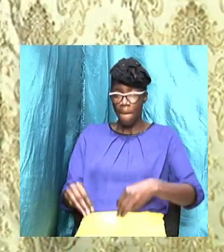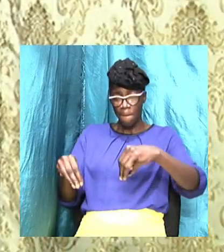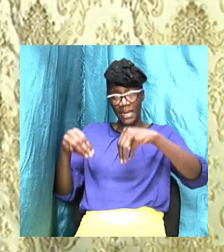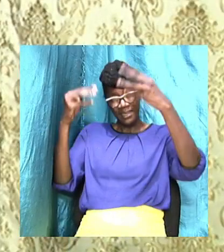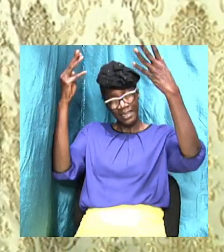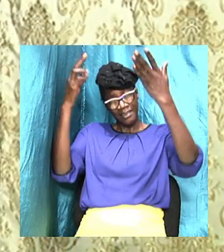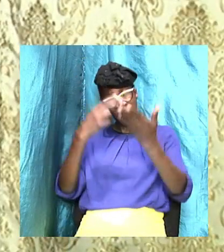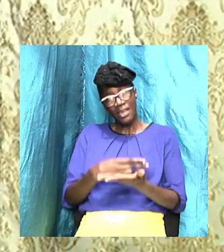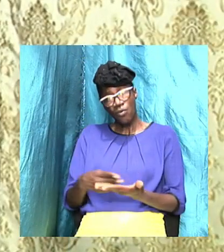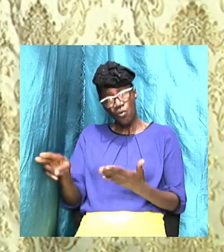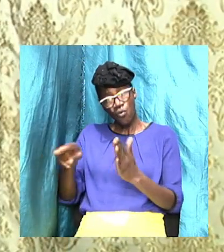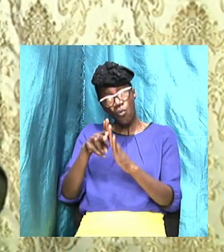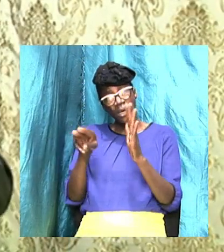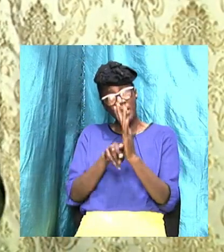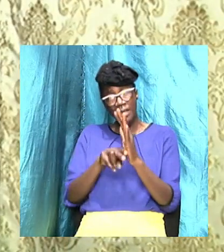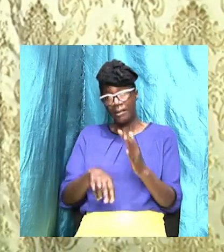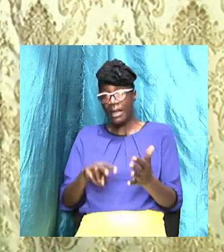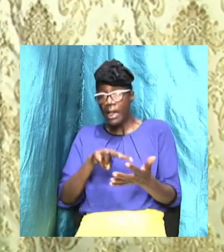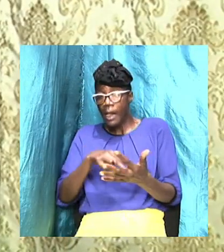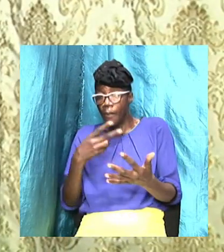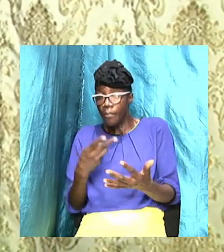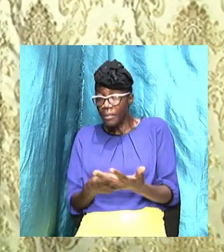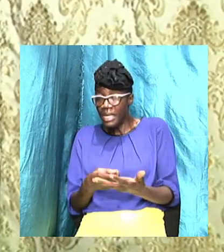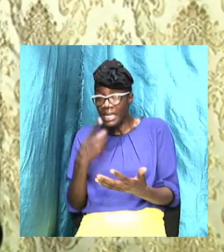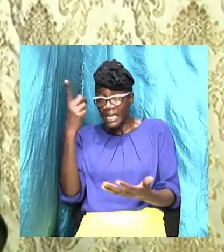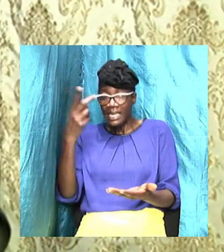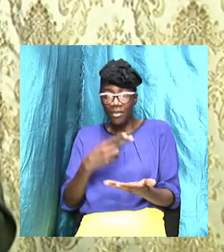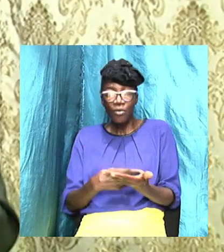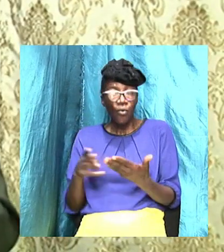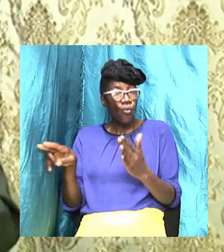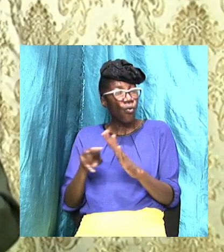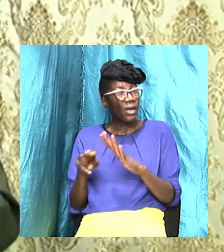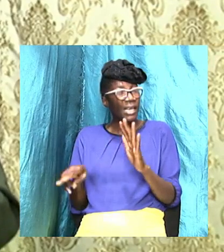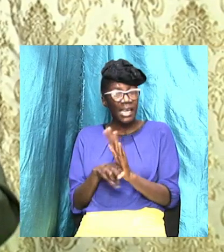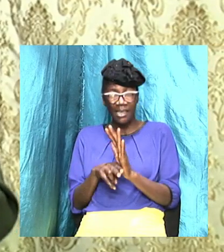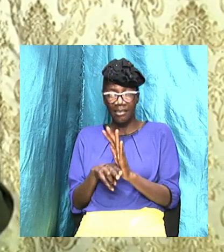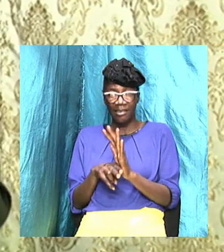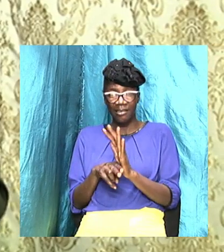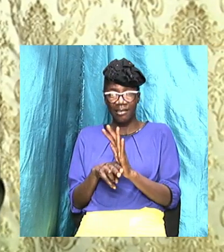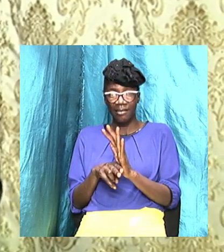In other words, his holiness is